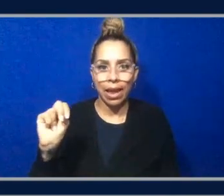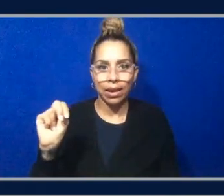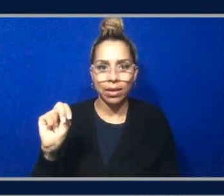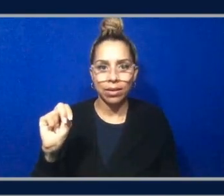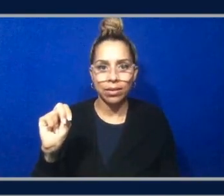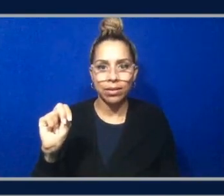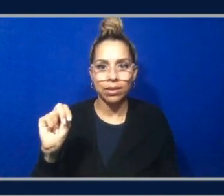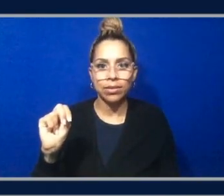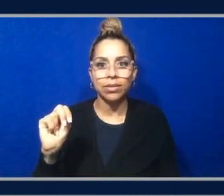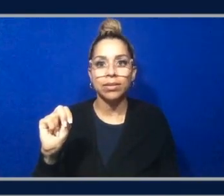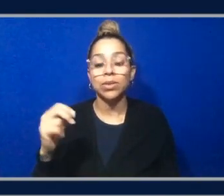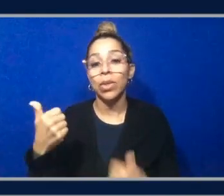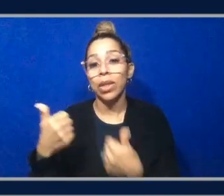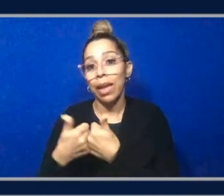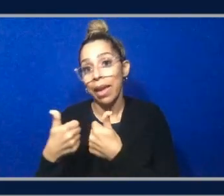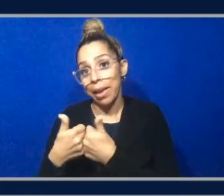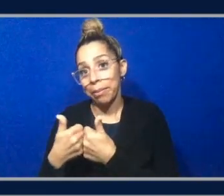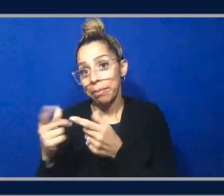here.